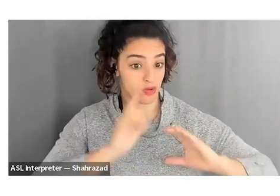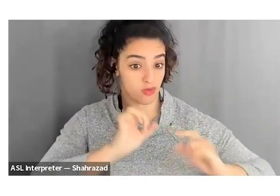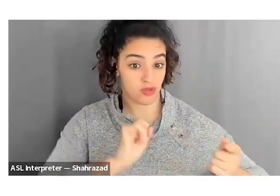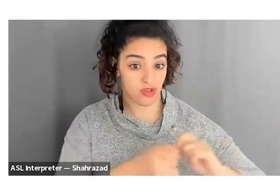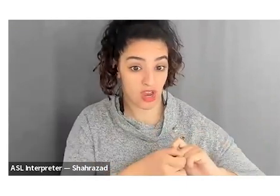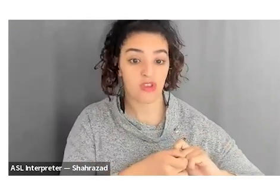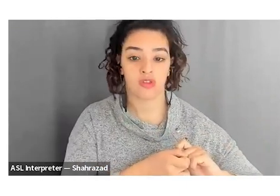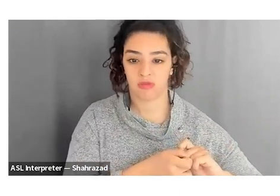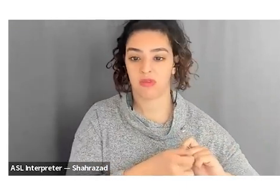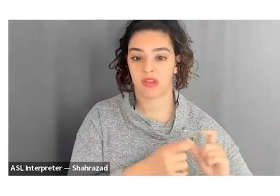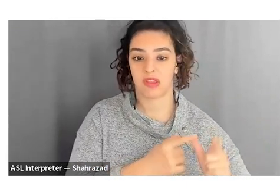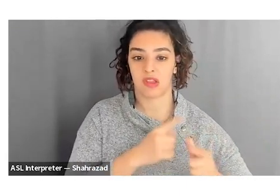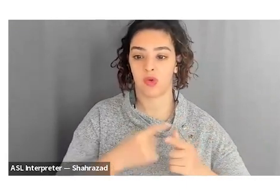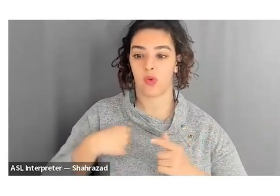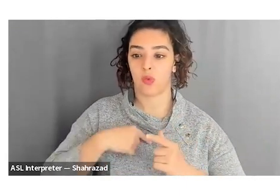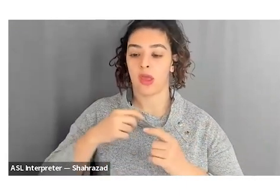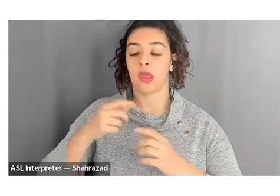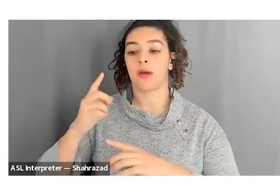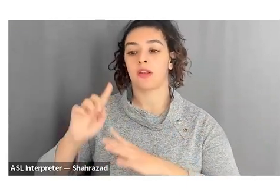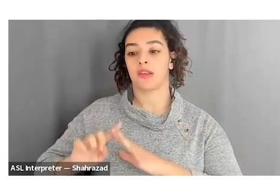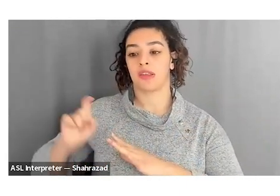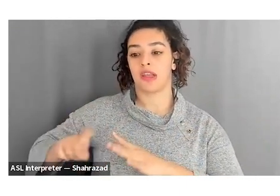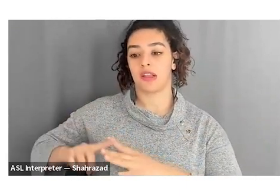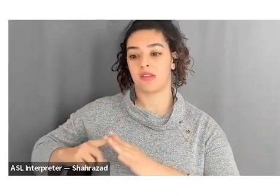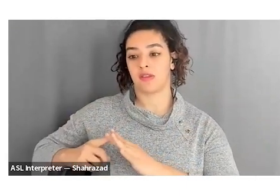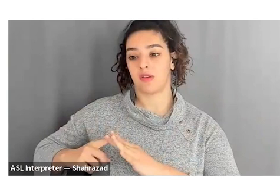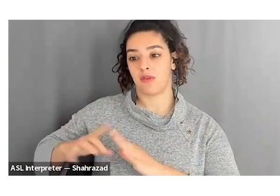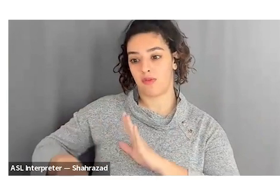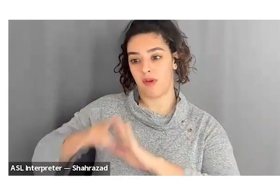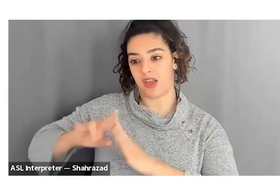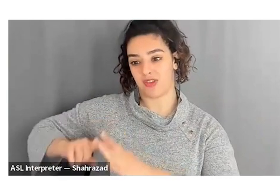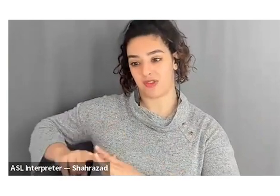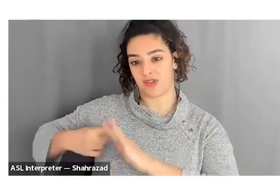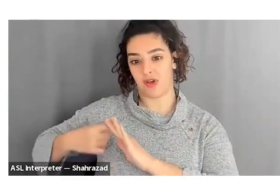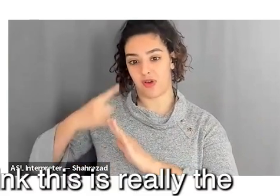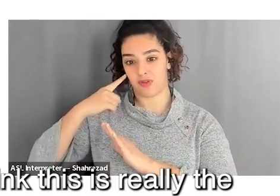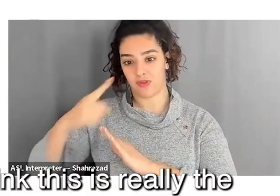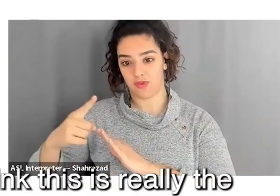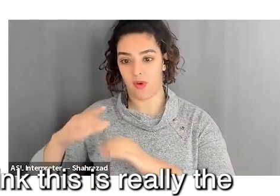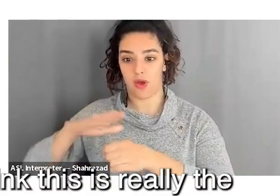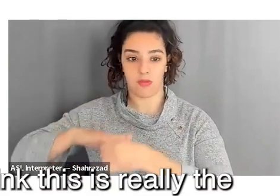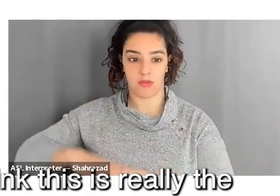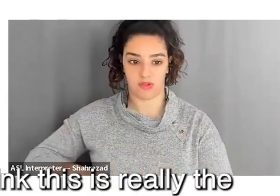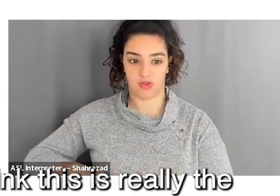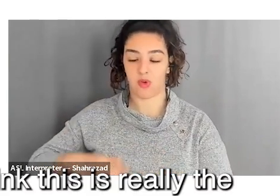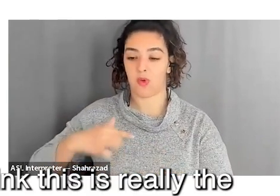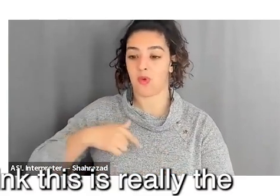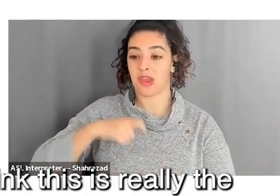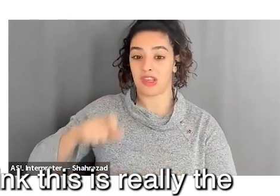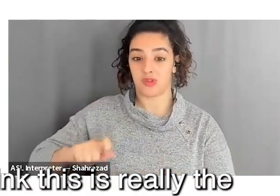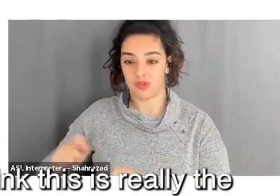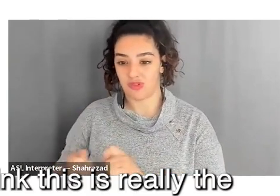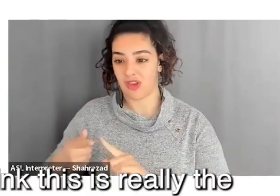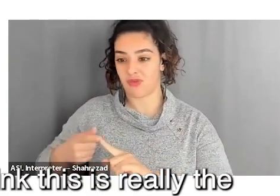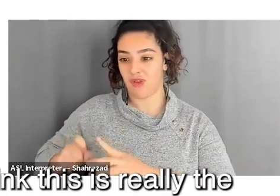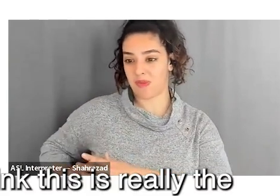After all, radical simply means grasping things at the root. Close quote.